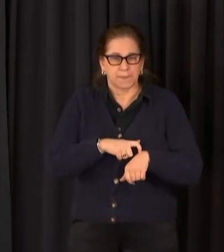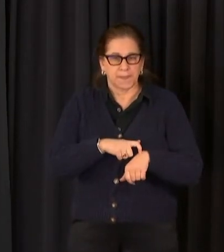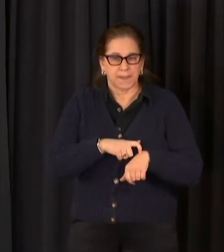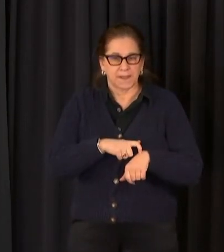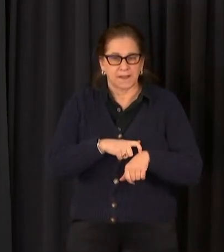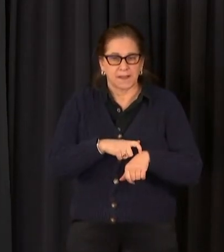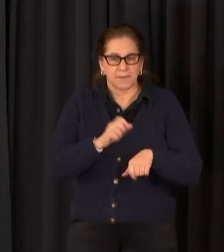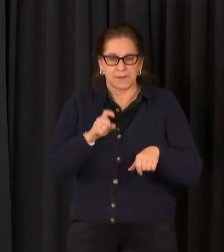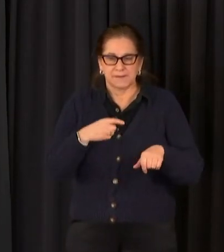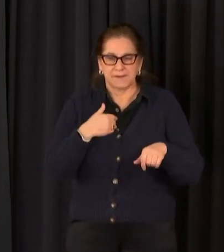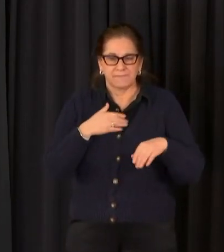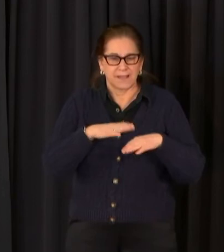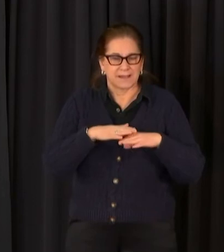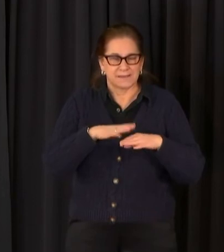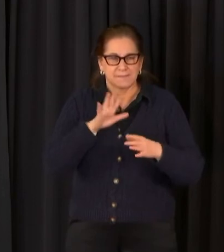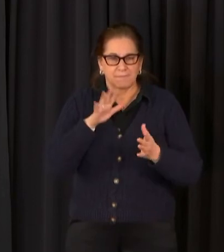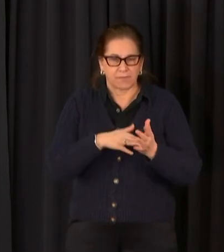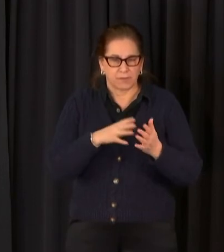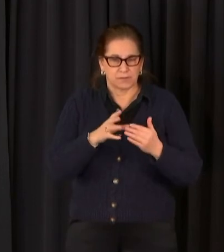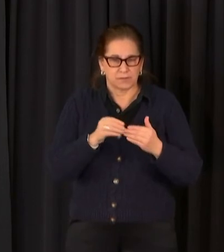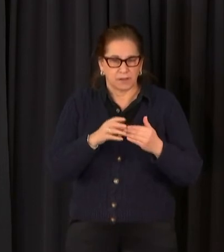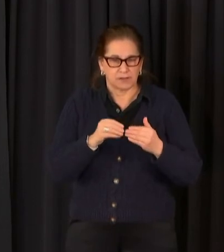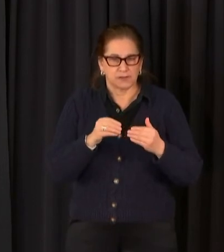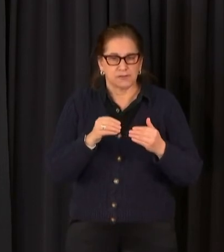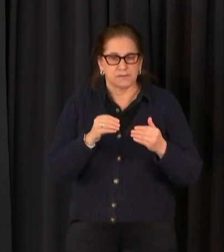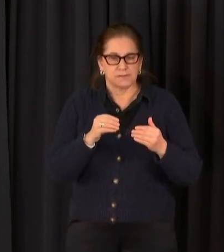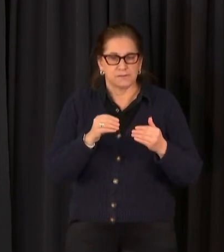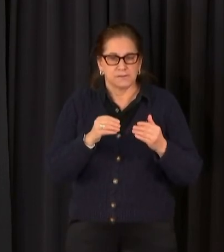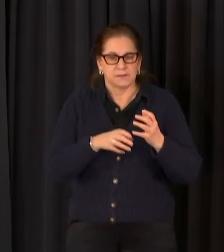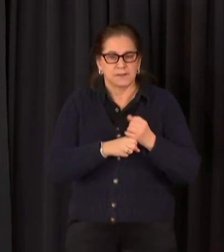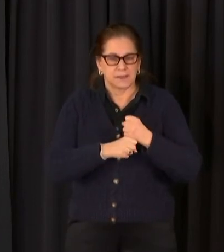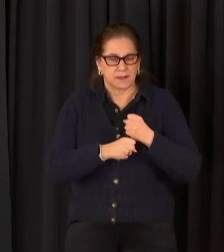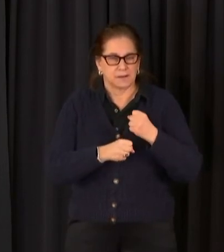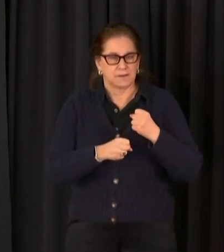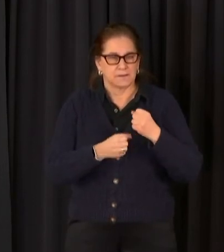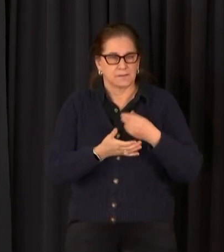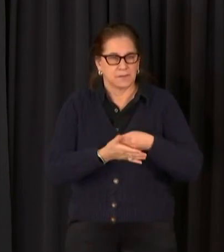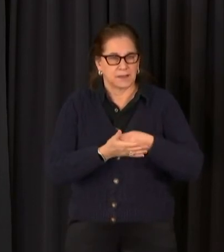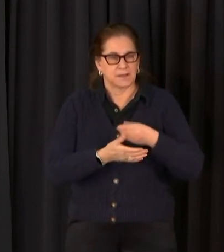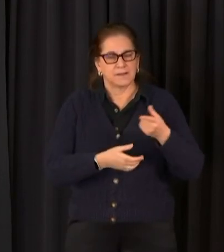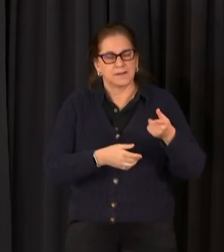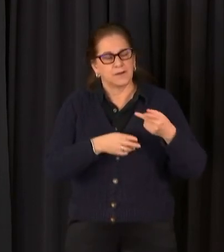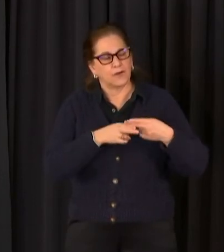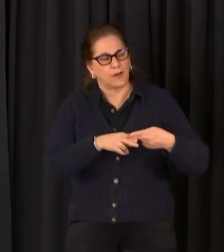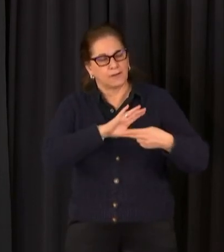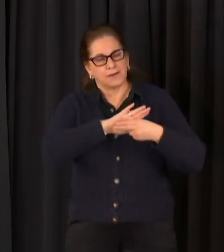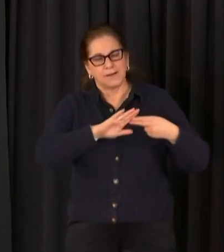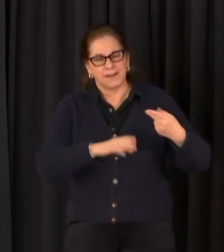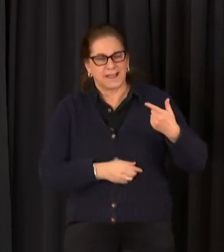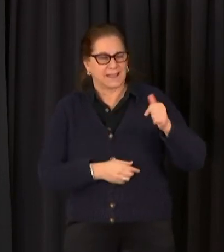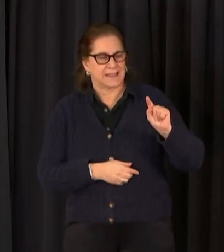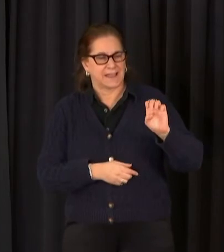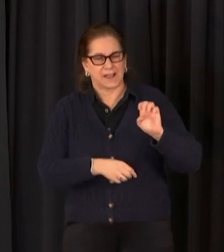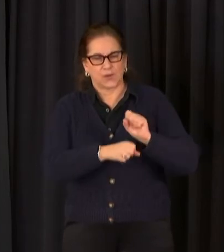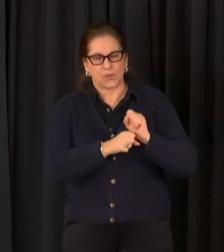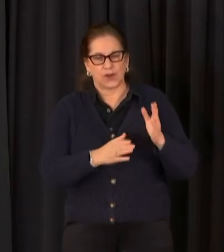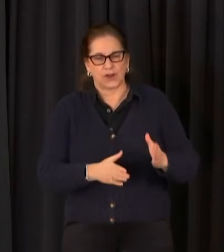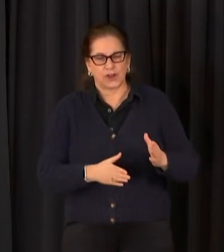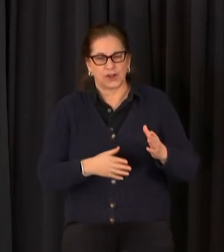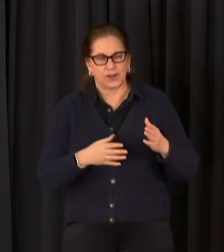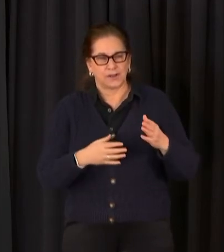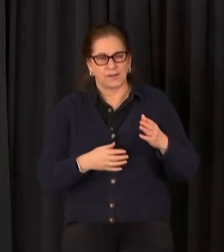of income and are considered a gig worker. So if you think about an individual that may have a regular 9-to-5